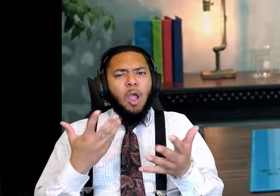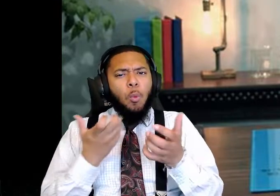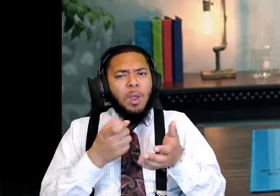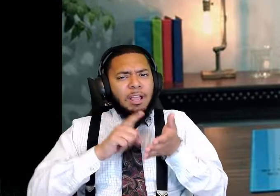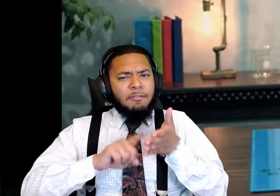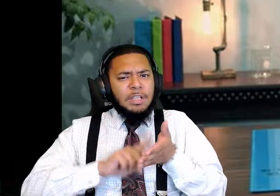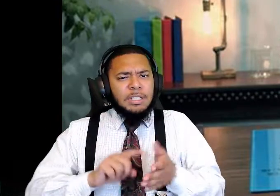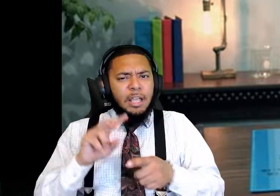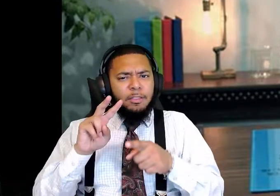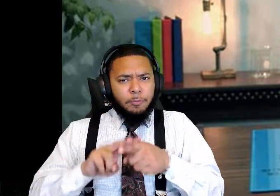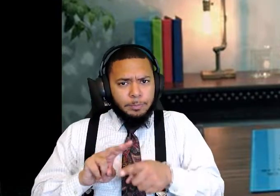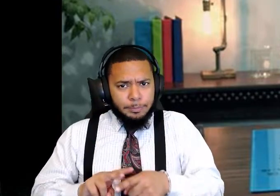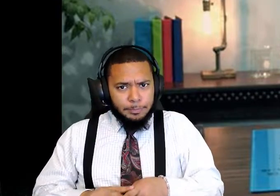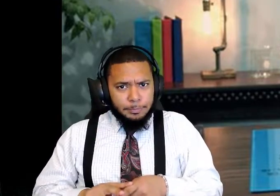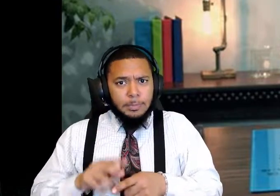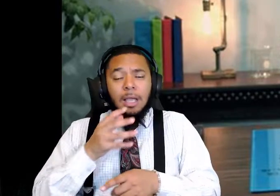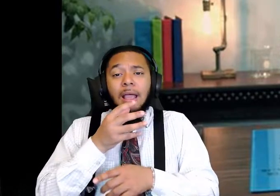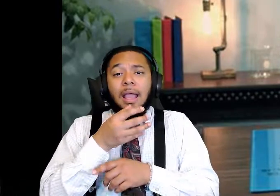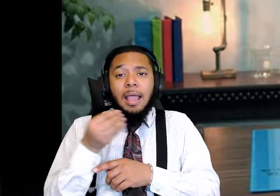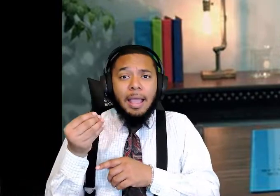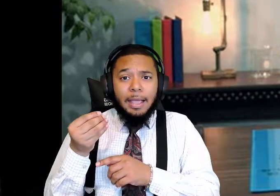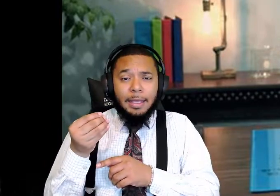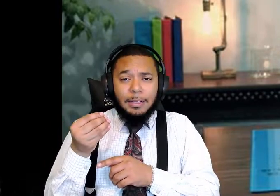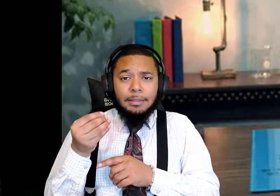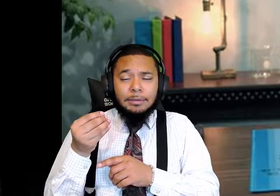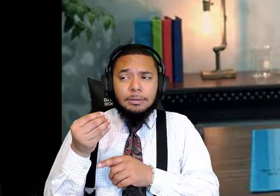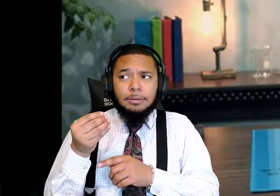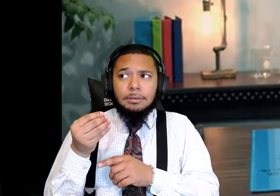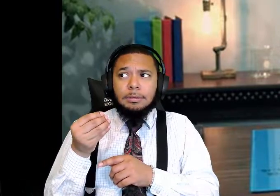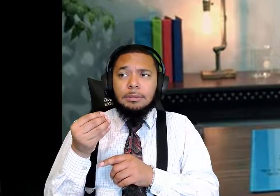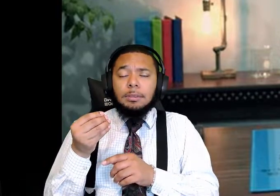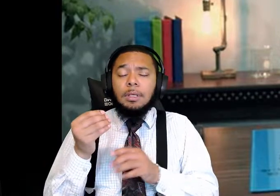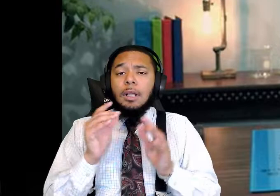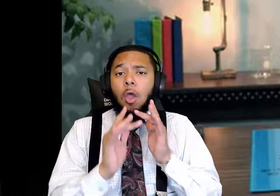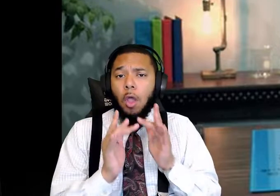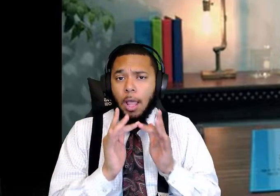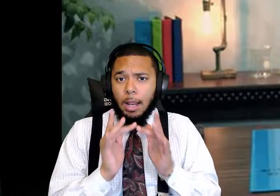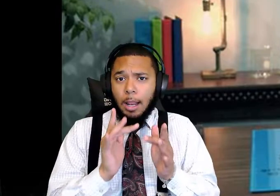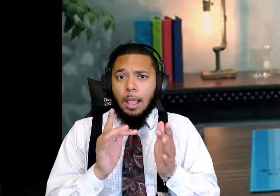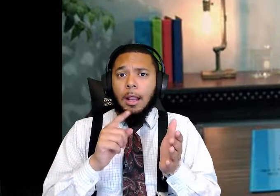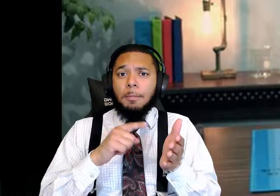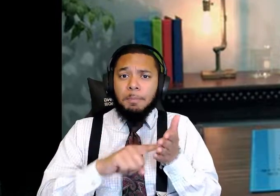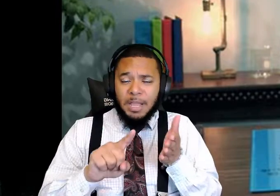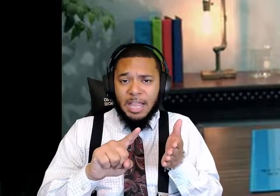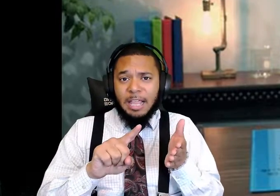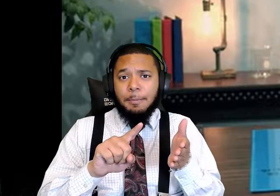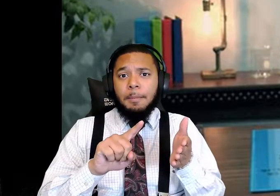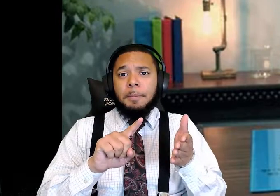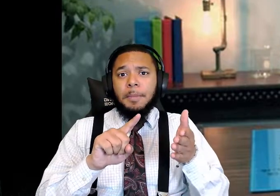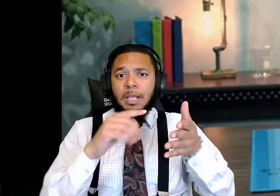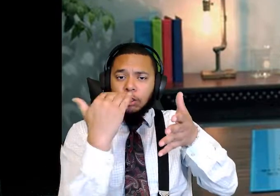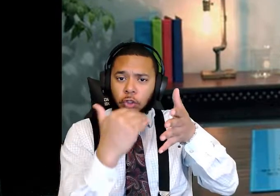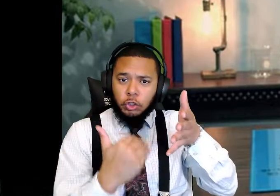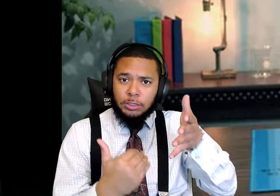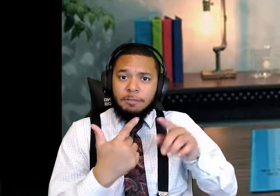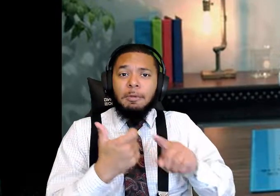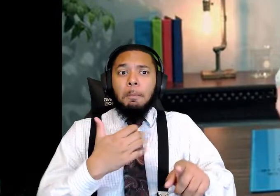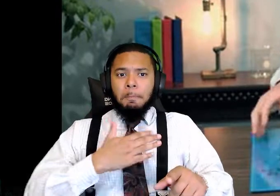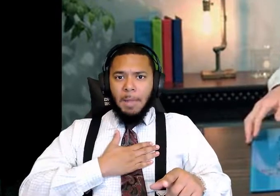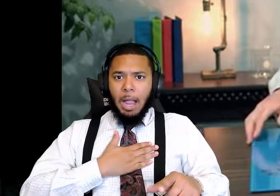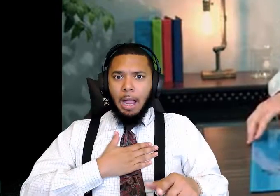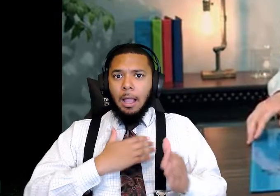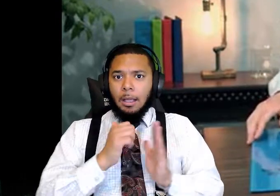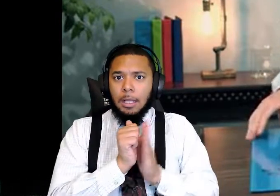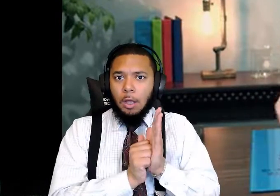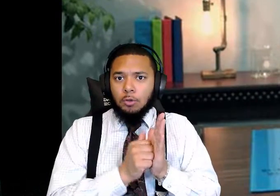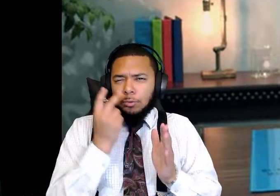terms and an online payment sheet from my bank statement so that you can see what it kind of